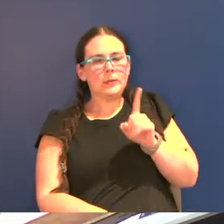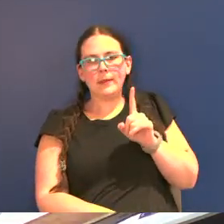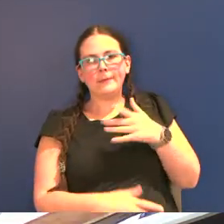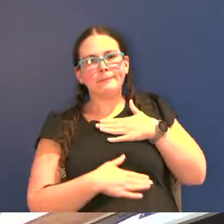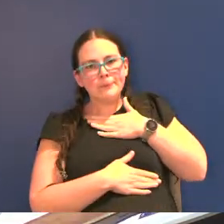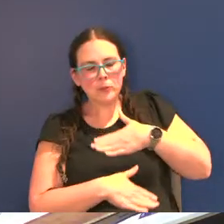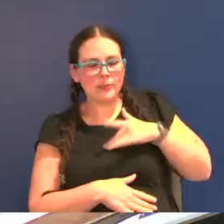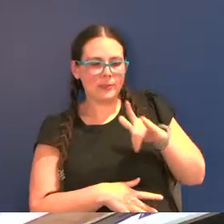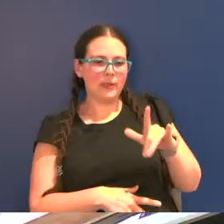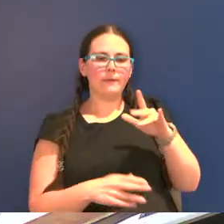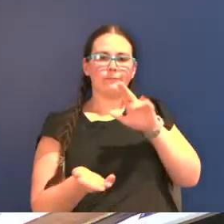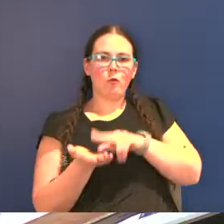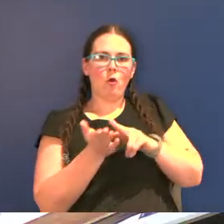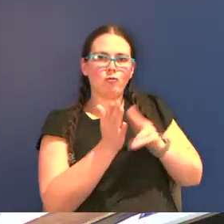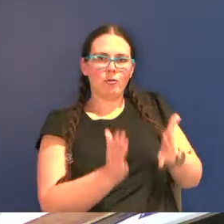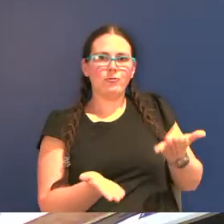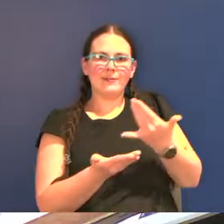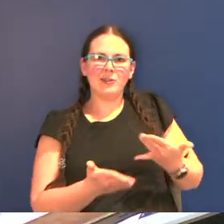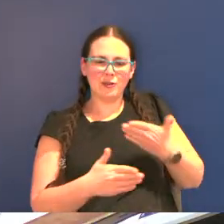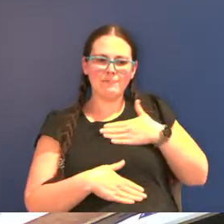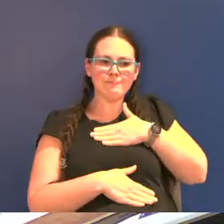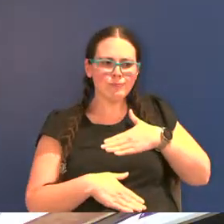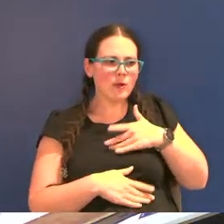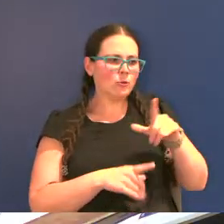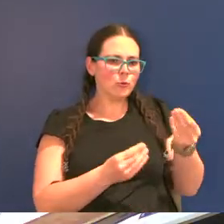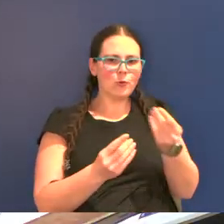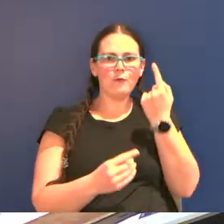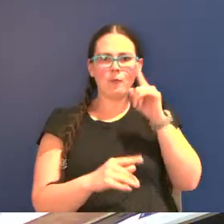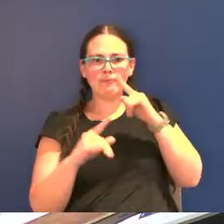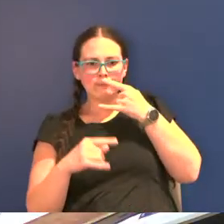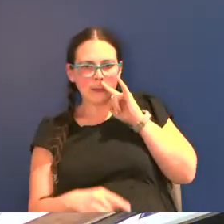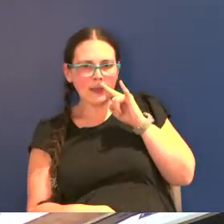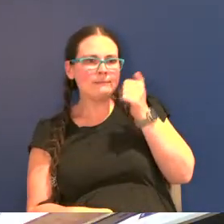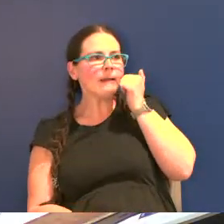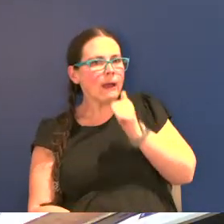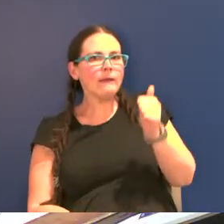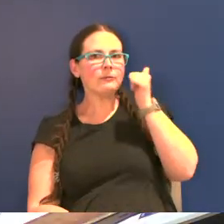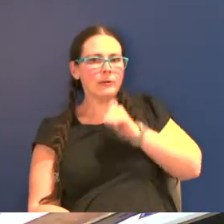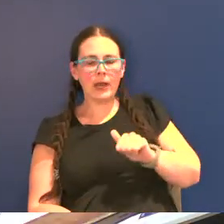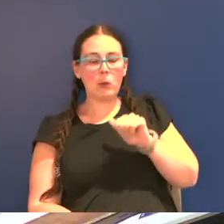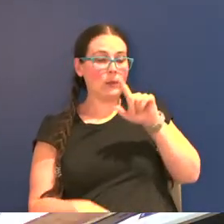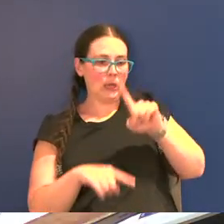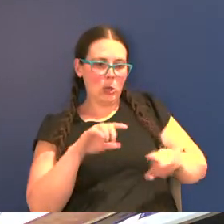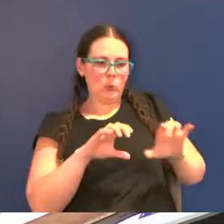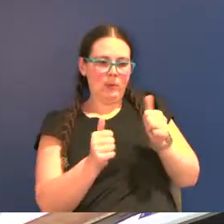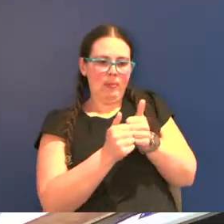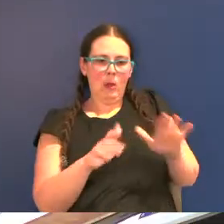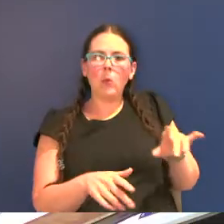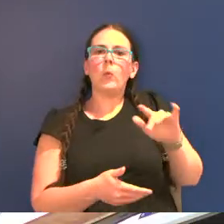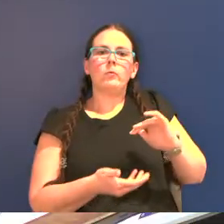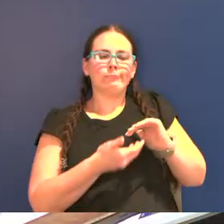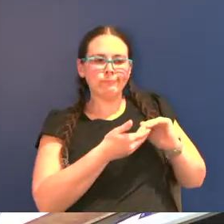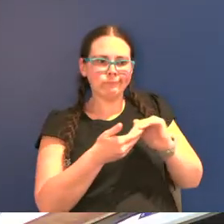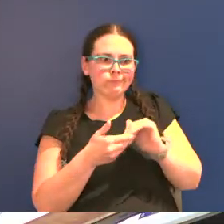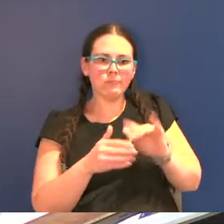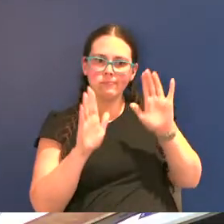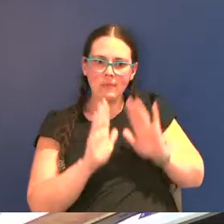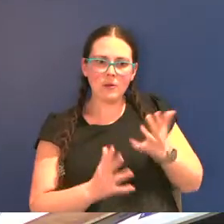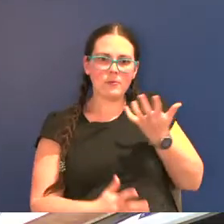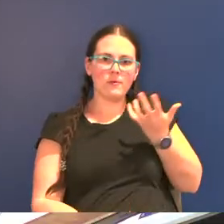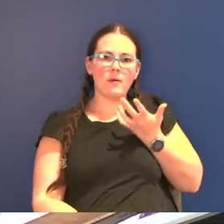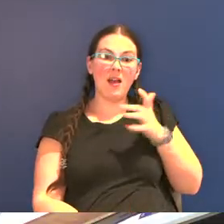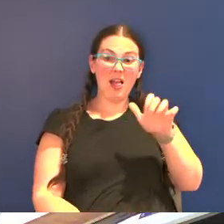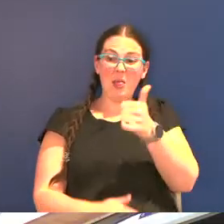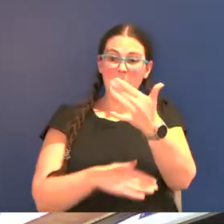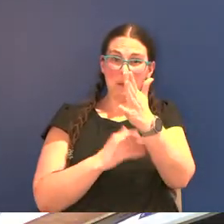that are here, what you do for our kids every day. We couldn't do it without you, and it's great to have this partnership. When we explain to people in other parts of the country how we do